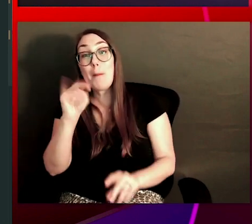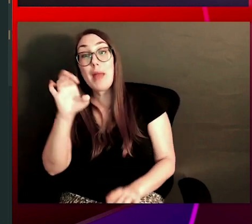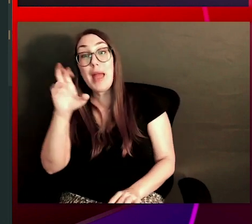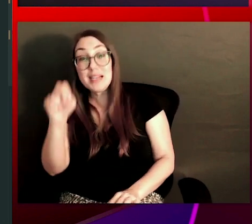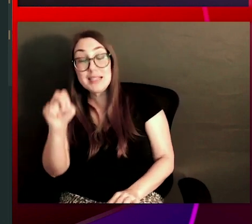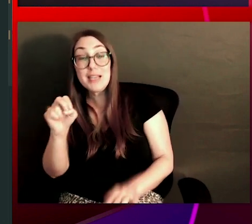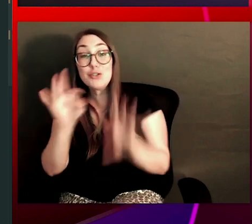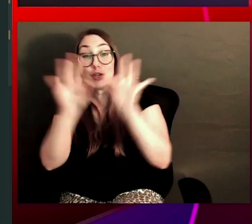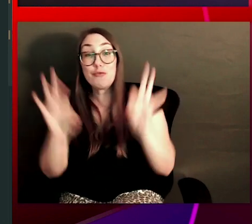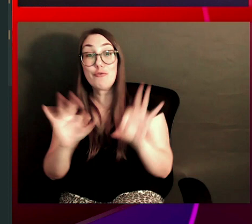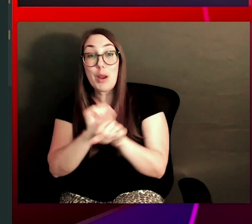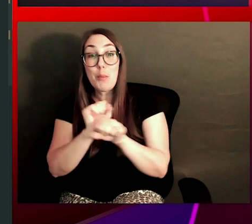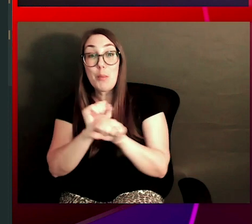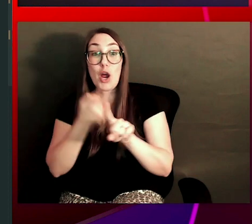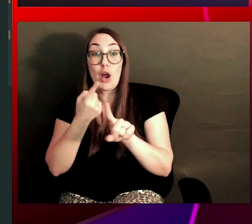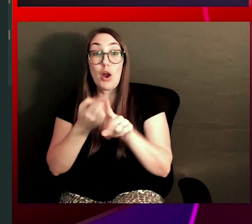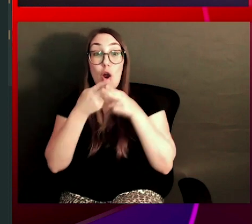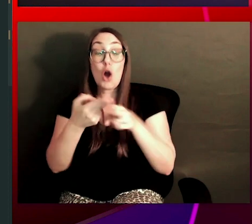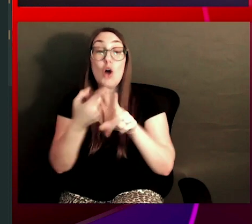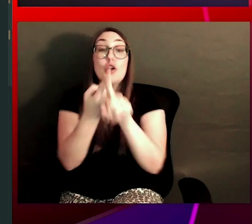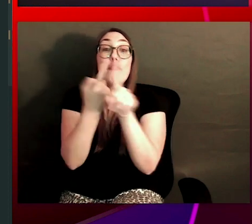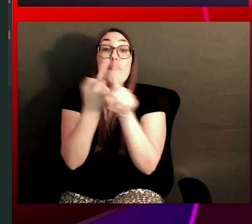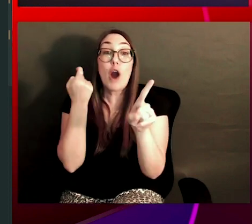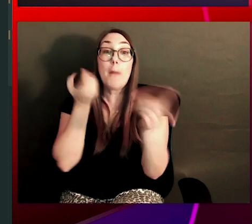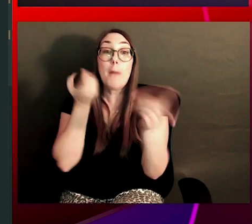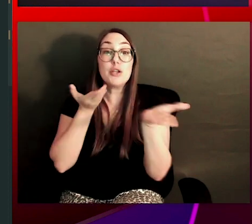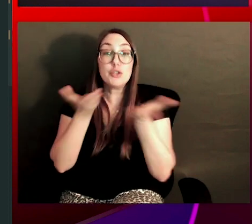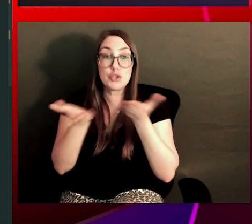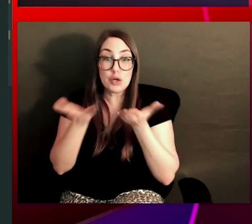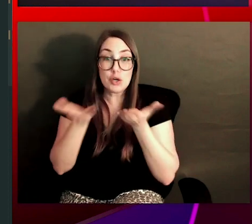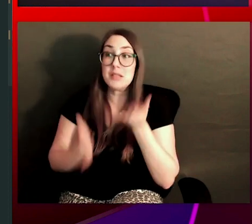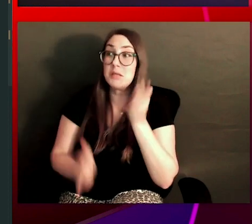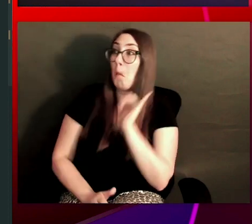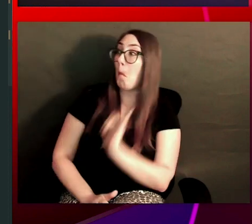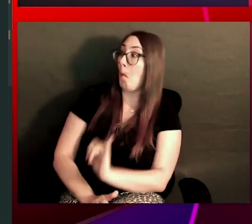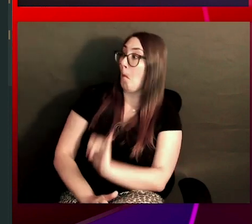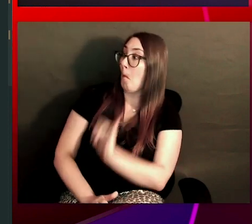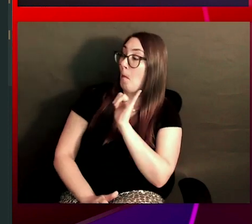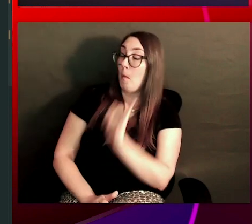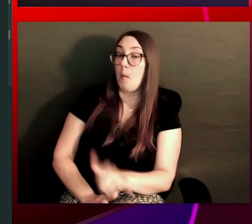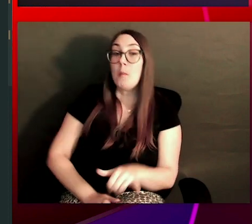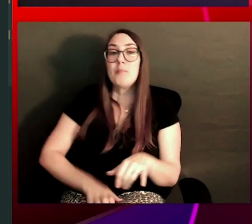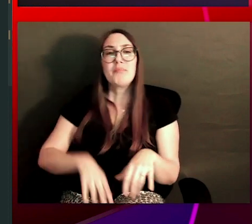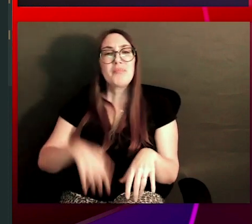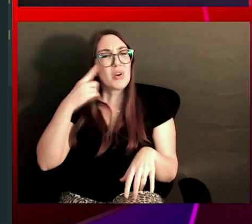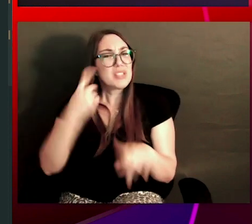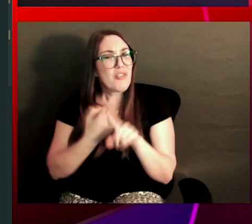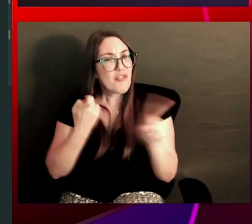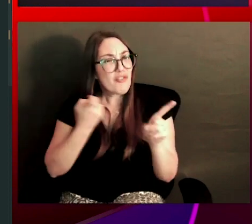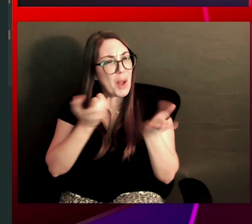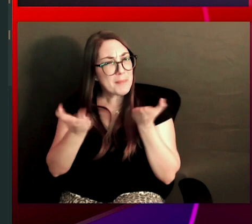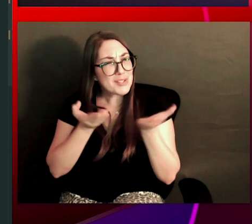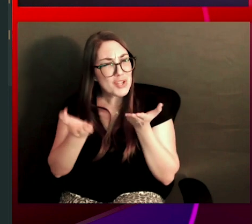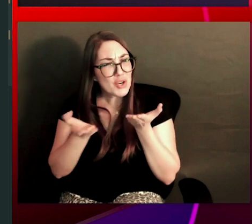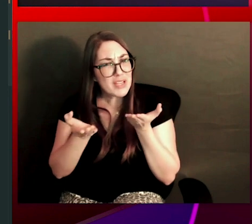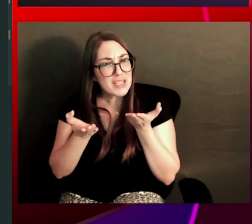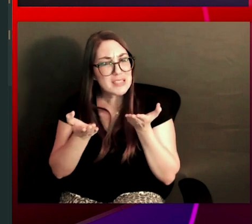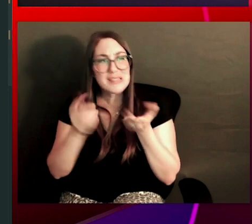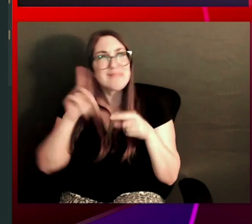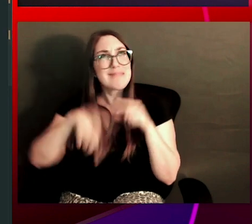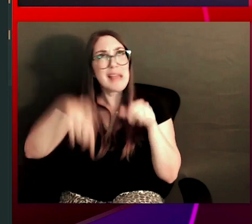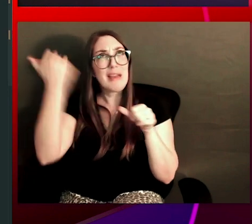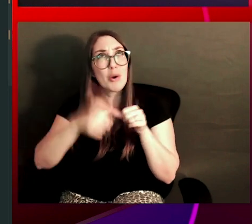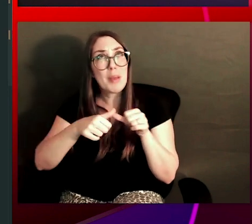service. Oh, okay. Okay? At least I think it's called from service. Or is it from services? I can never remember. Oh, actually, I need to do one more